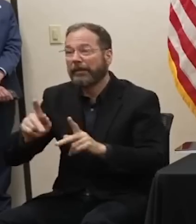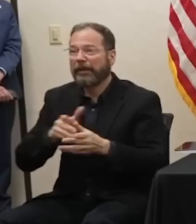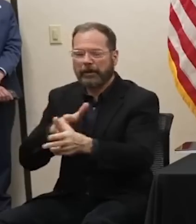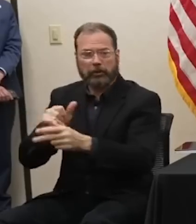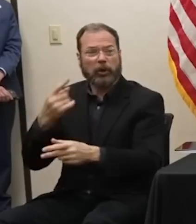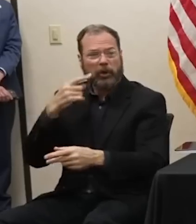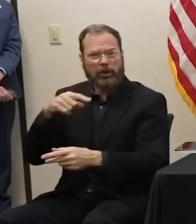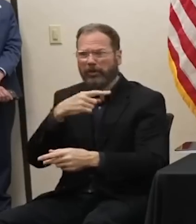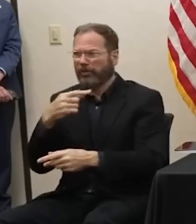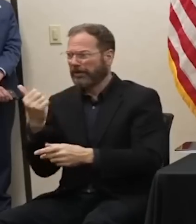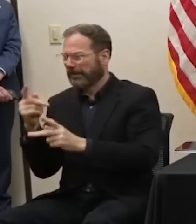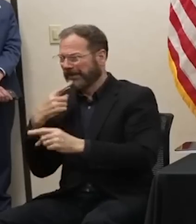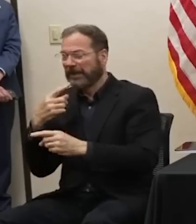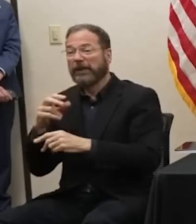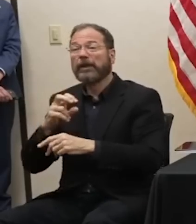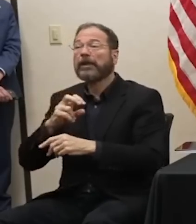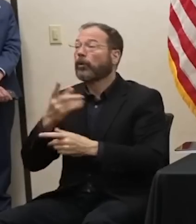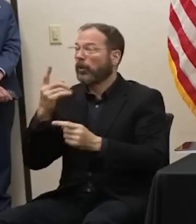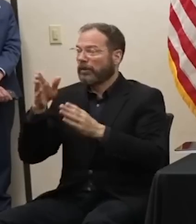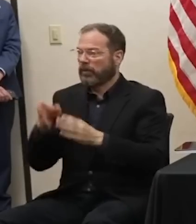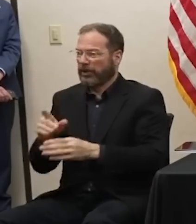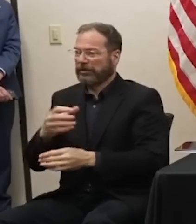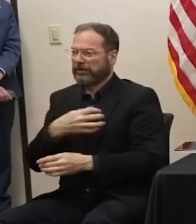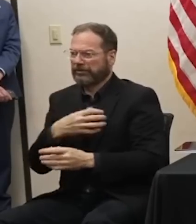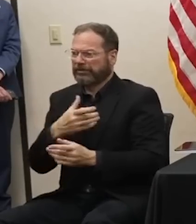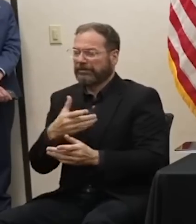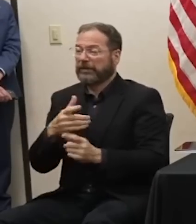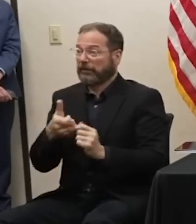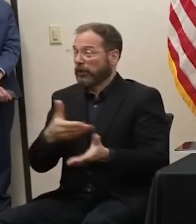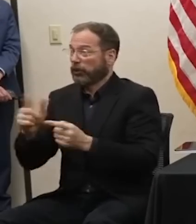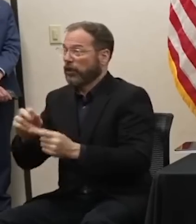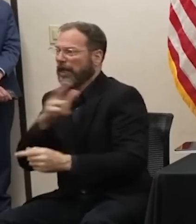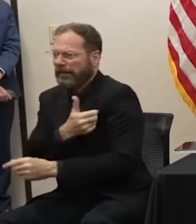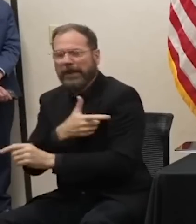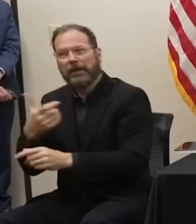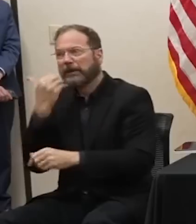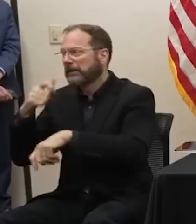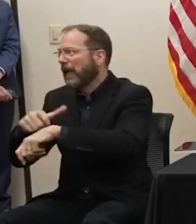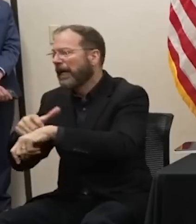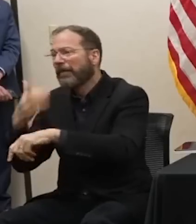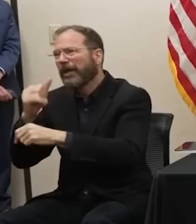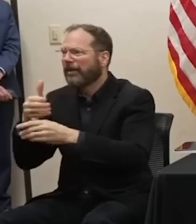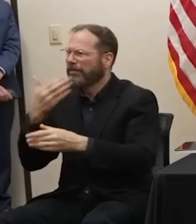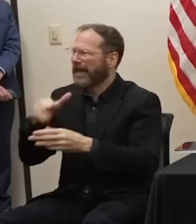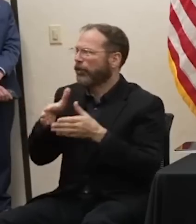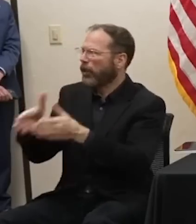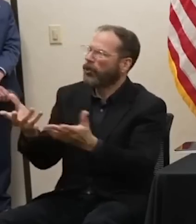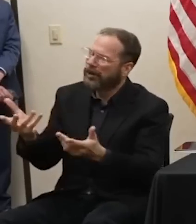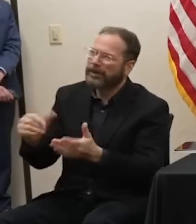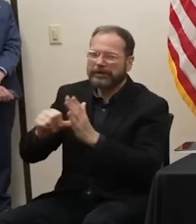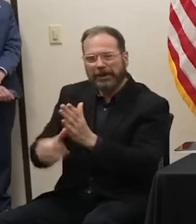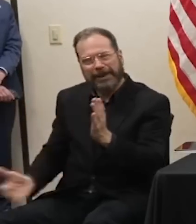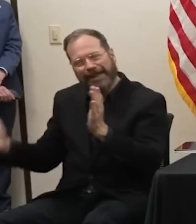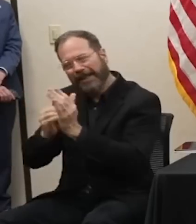vehicles apart and getting the people out. And you heard Colonel McCraw say a few minutes ago, transportation to a hospital right now is very time delayed just